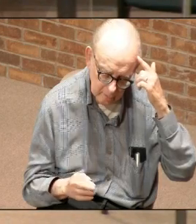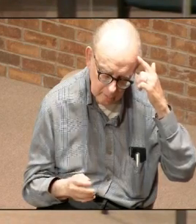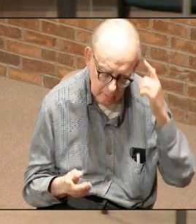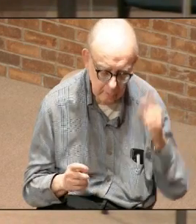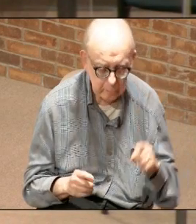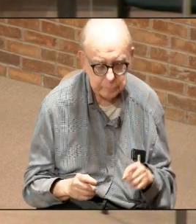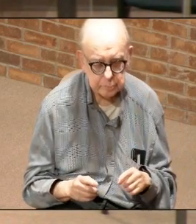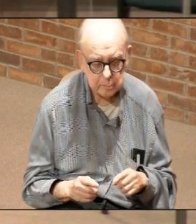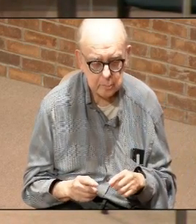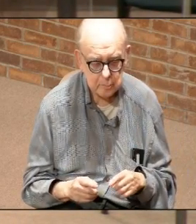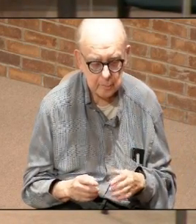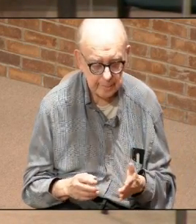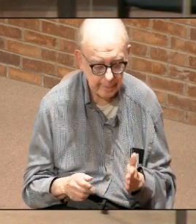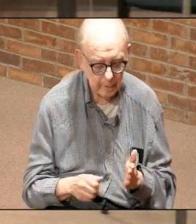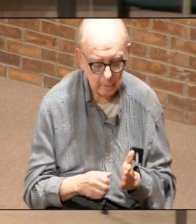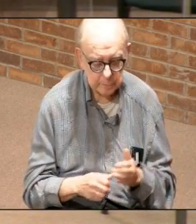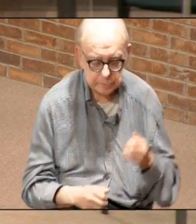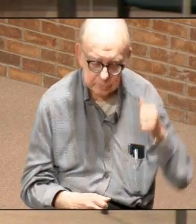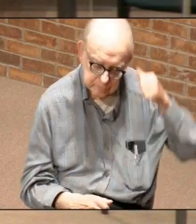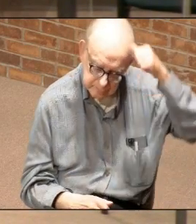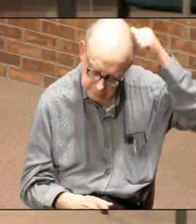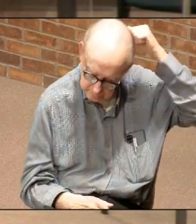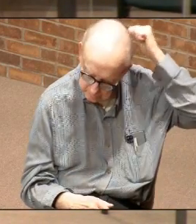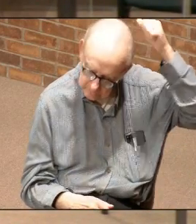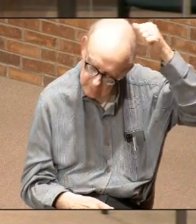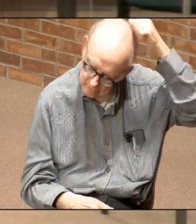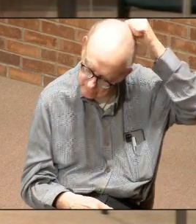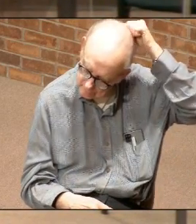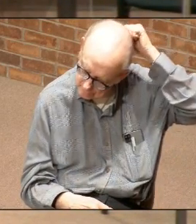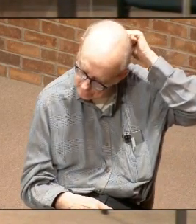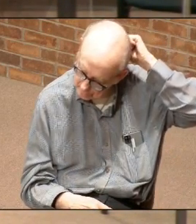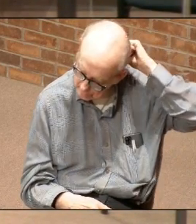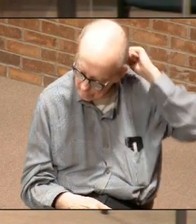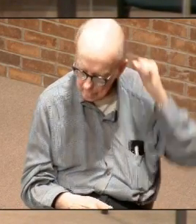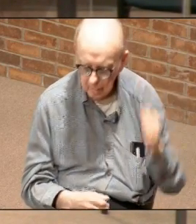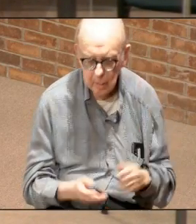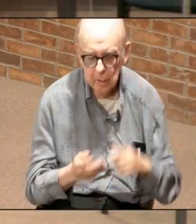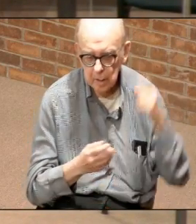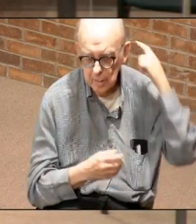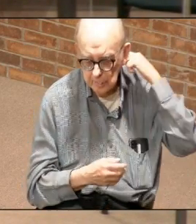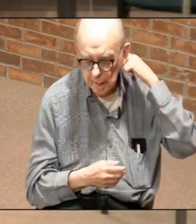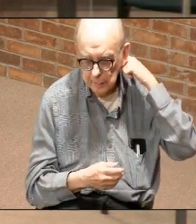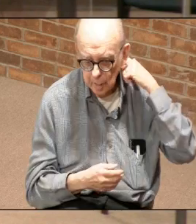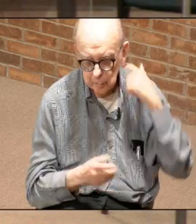when they shaved her head, they left the back here long.